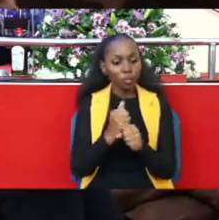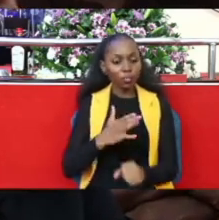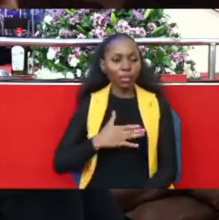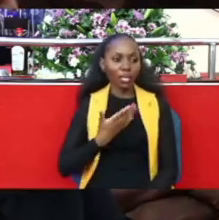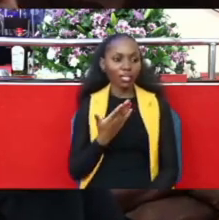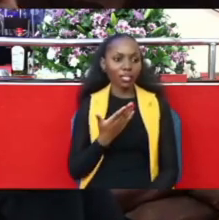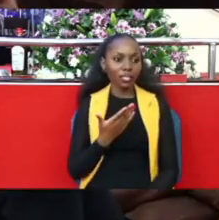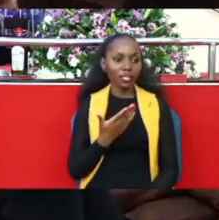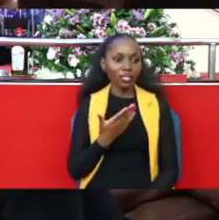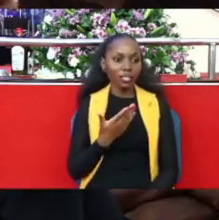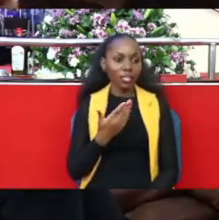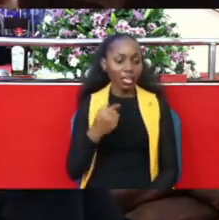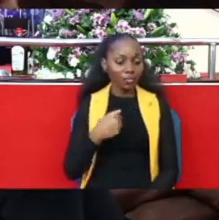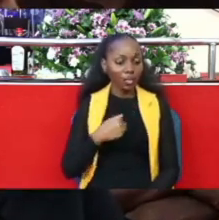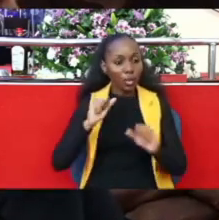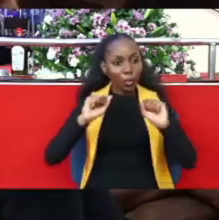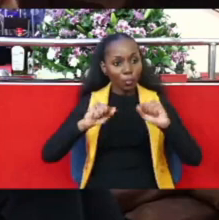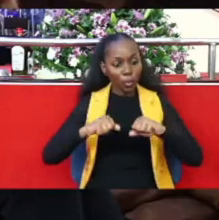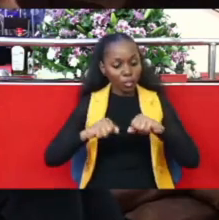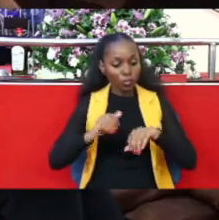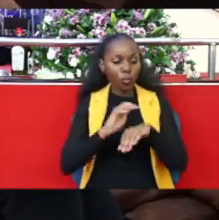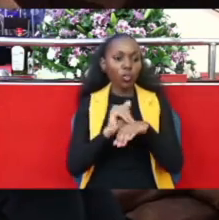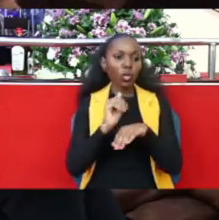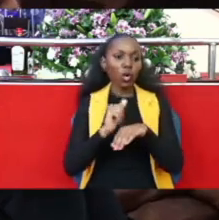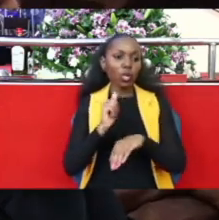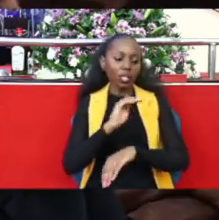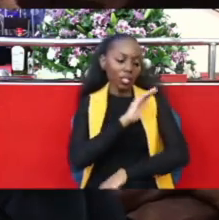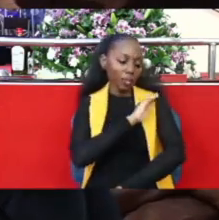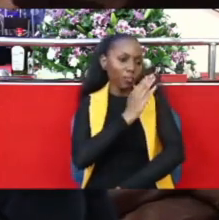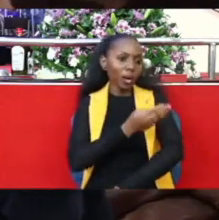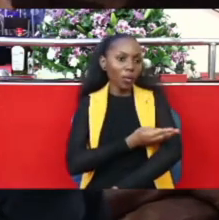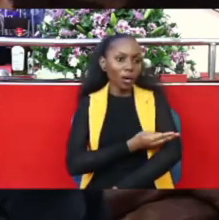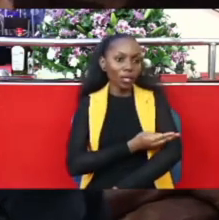then I can be able to call on the powers and